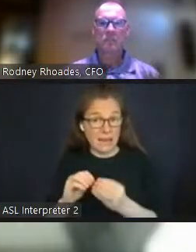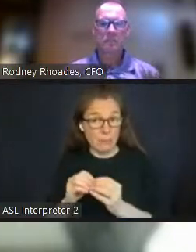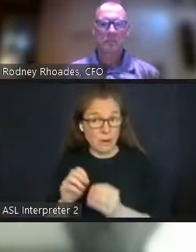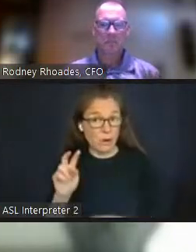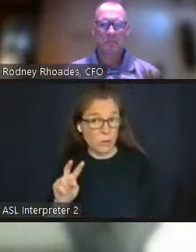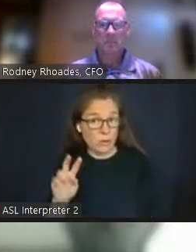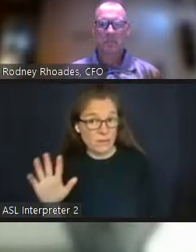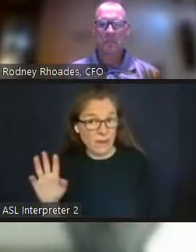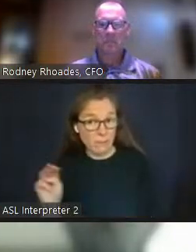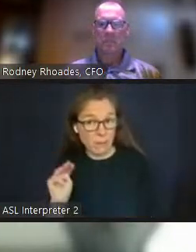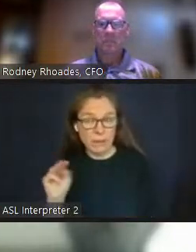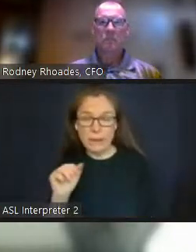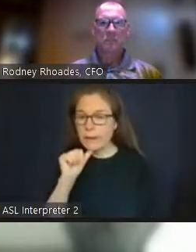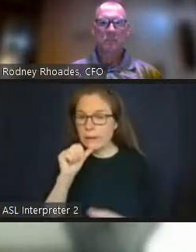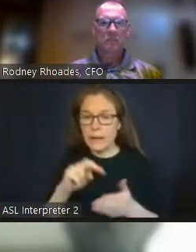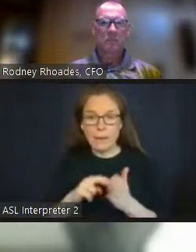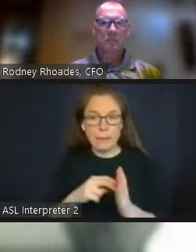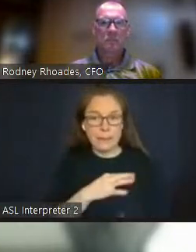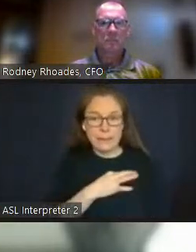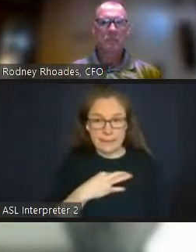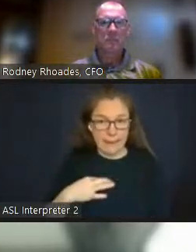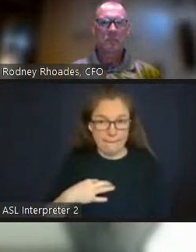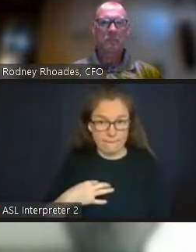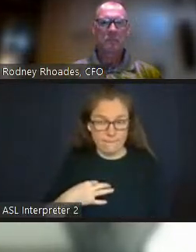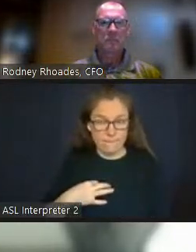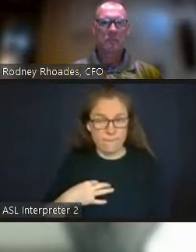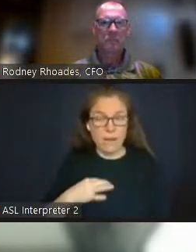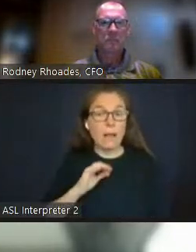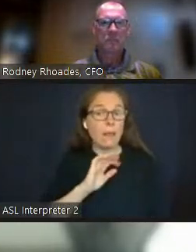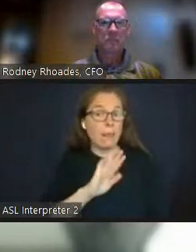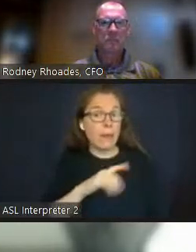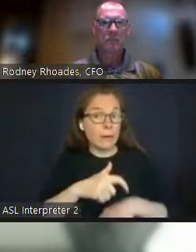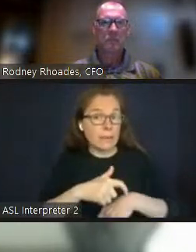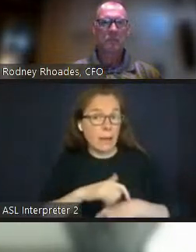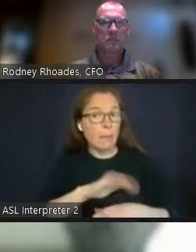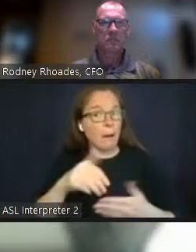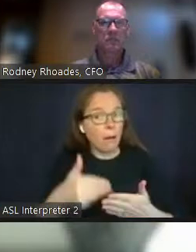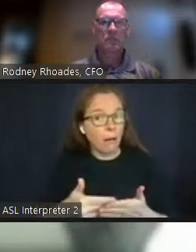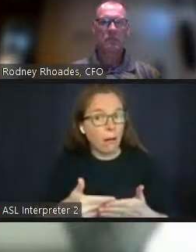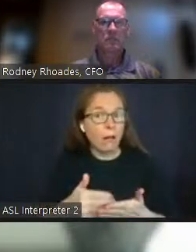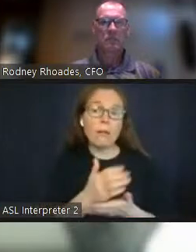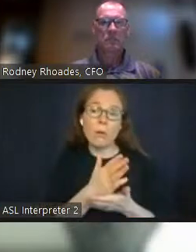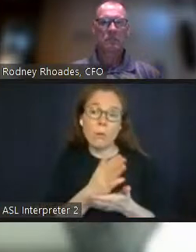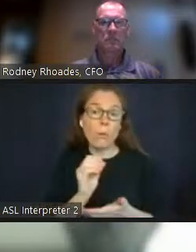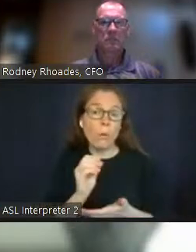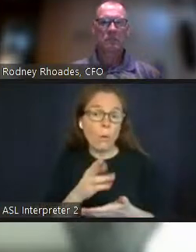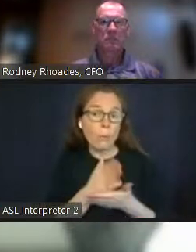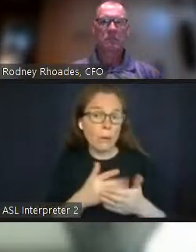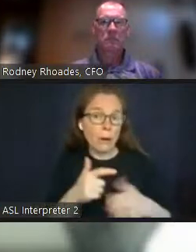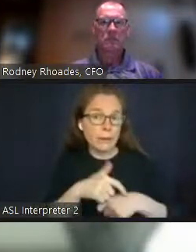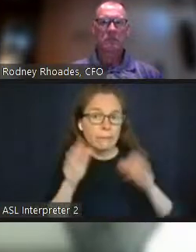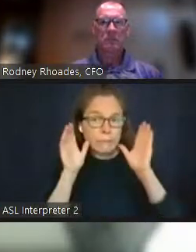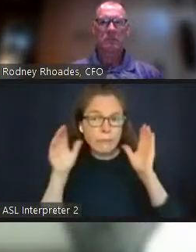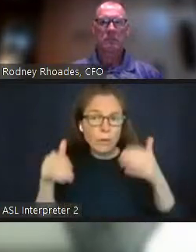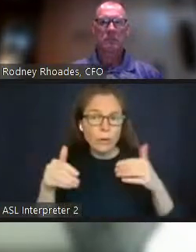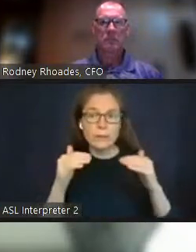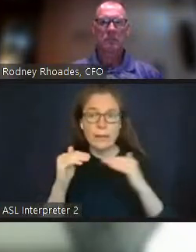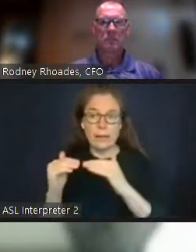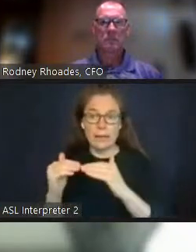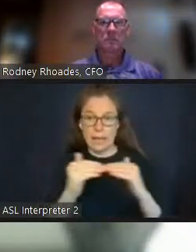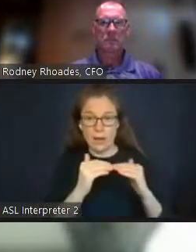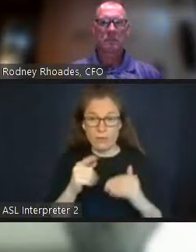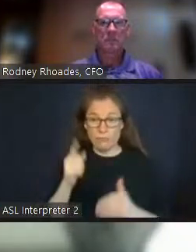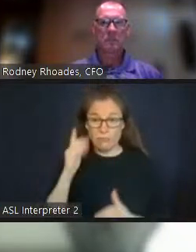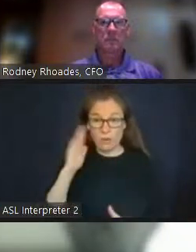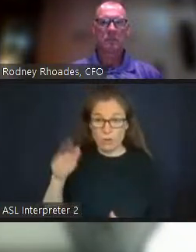investments in staff who spend all or part of their time focused on equity. And as you know, personnel